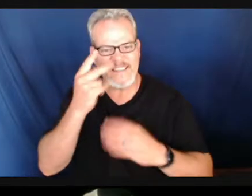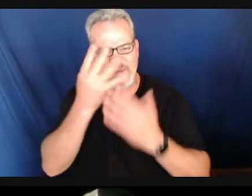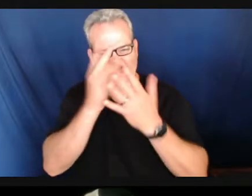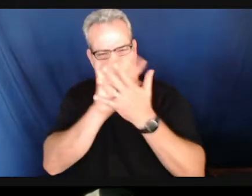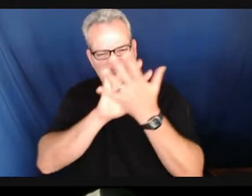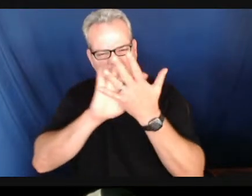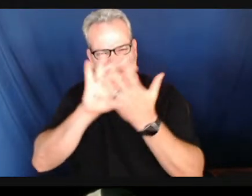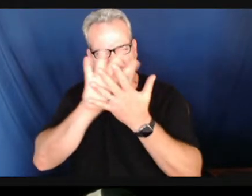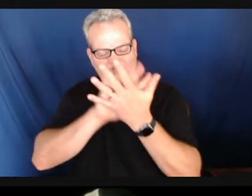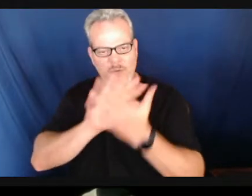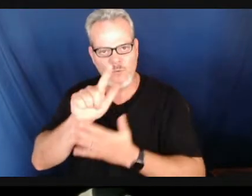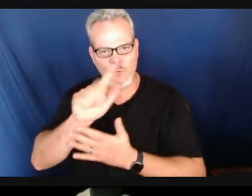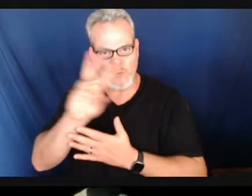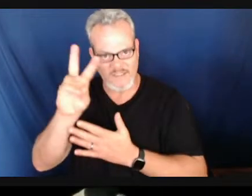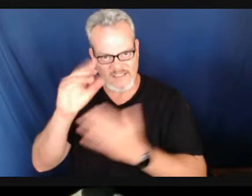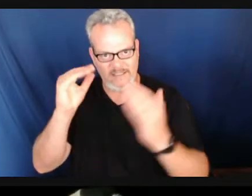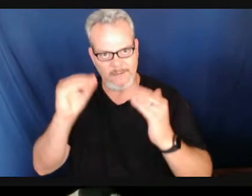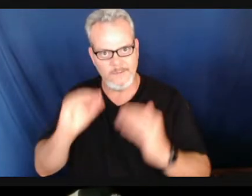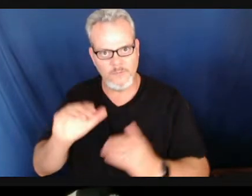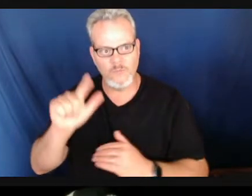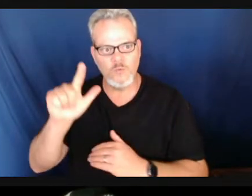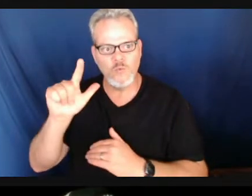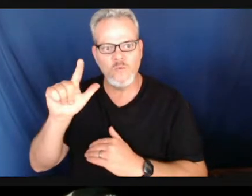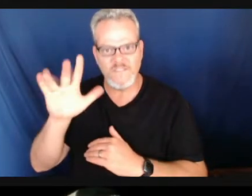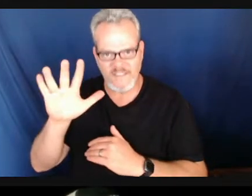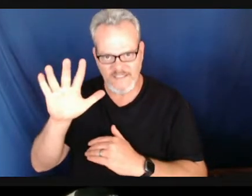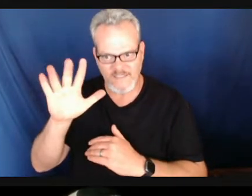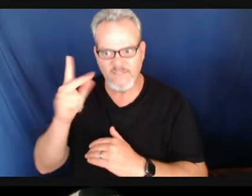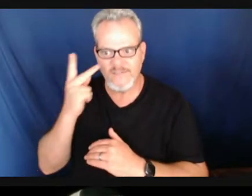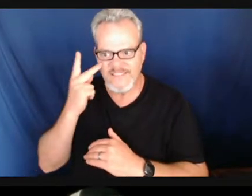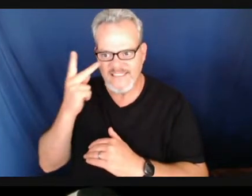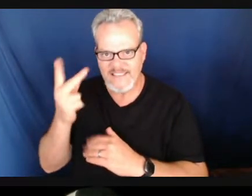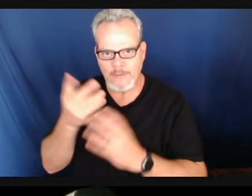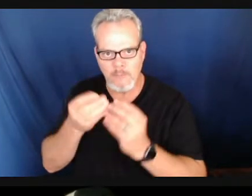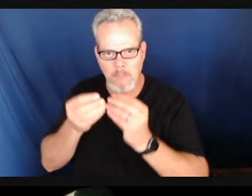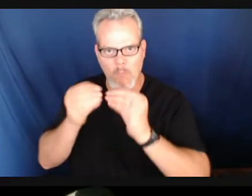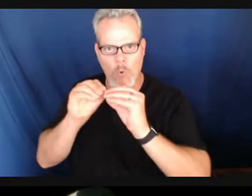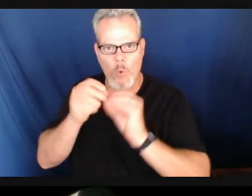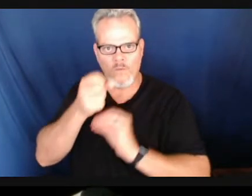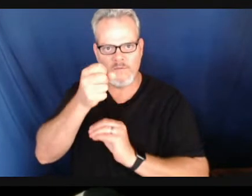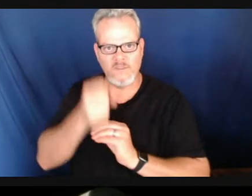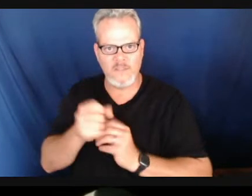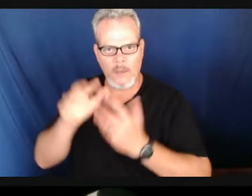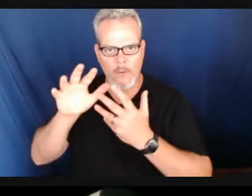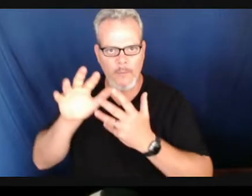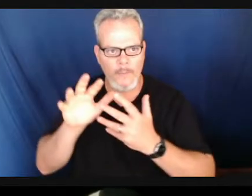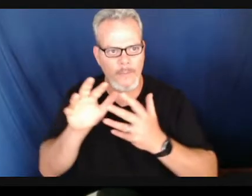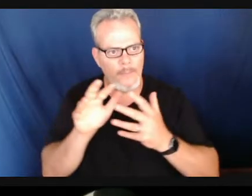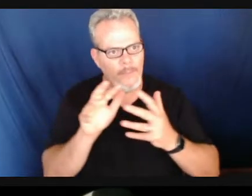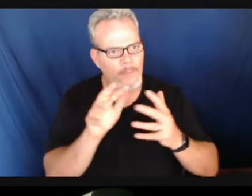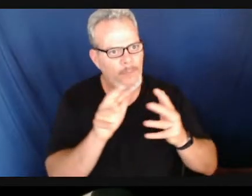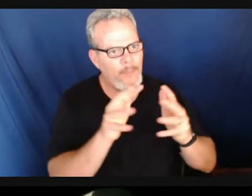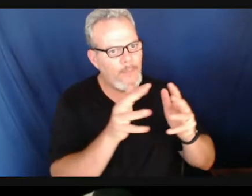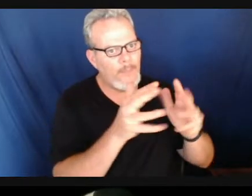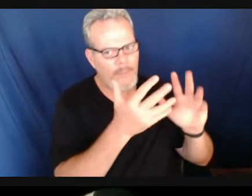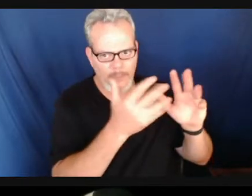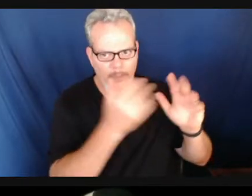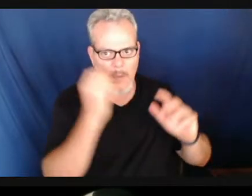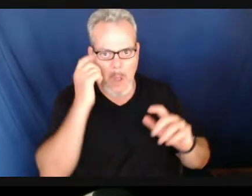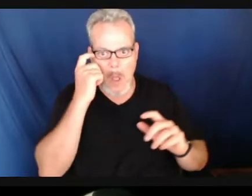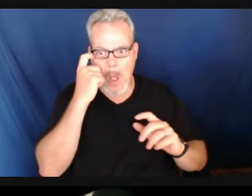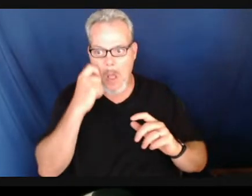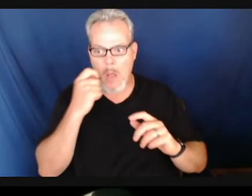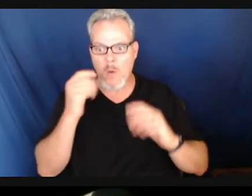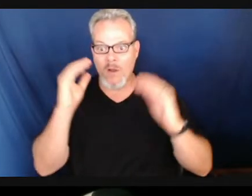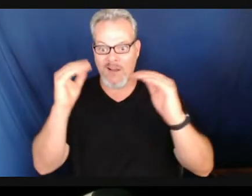26th, 25th, there's a little bit more of that south wind blowing things to the north at low levels. And then here at